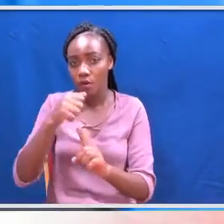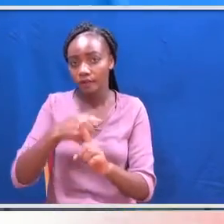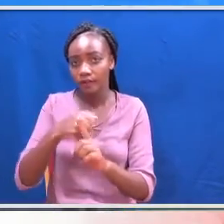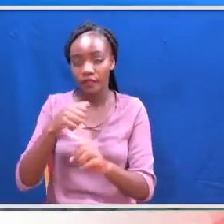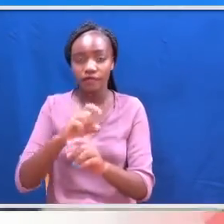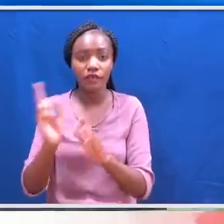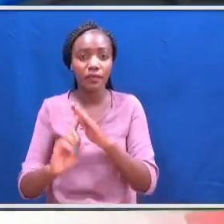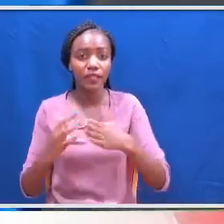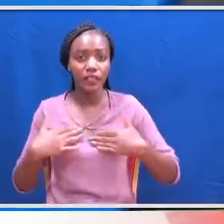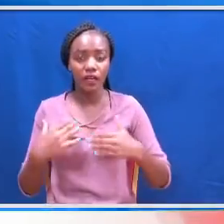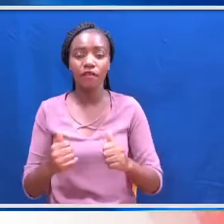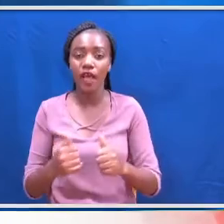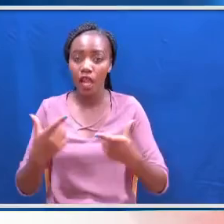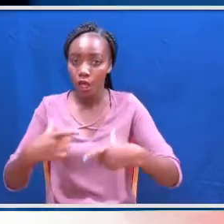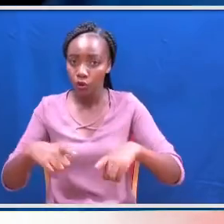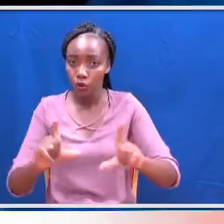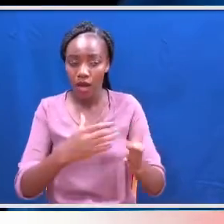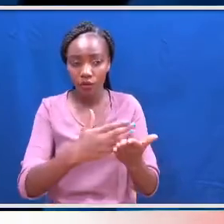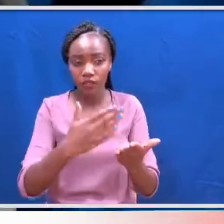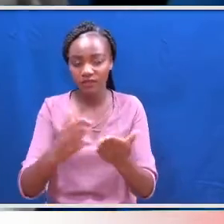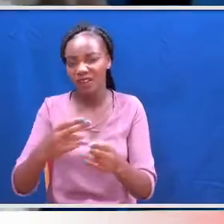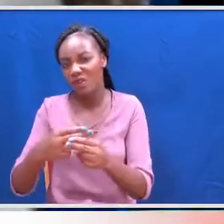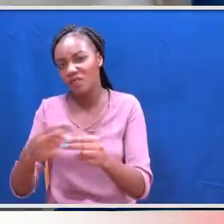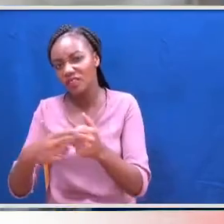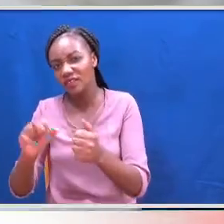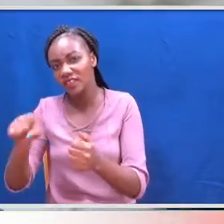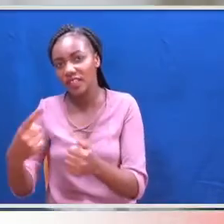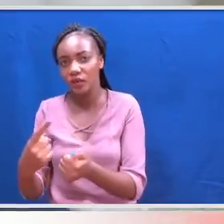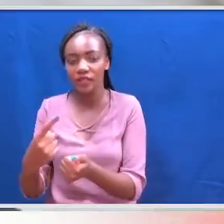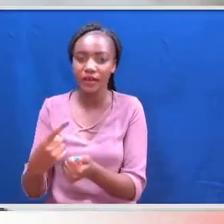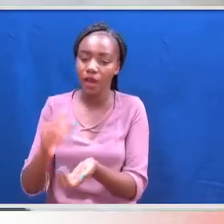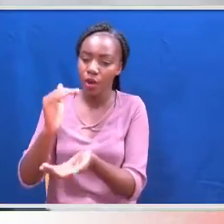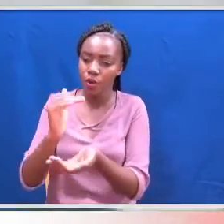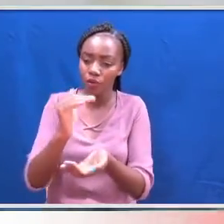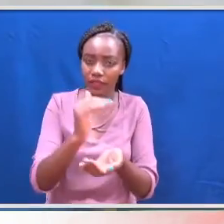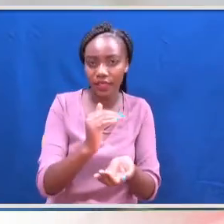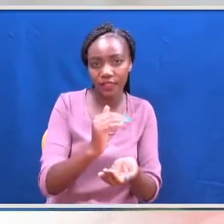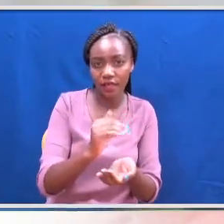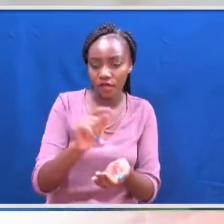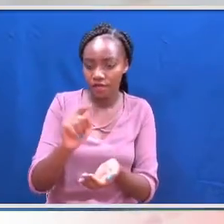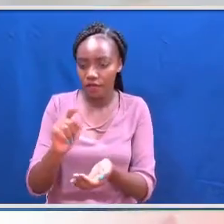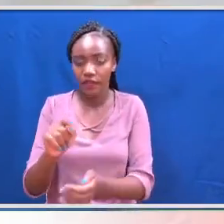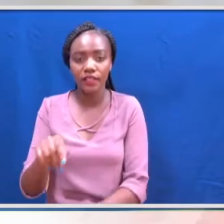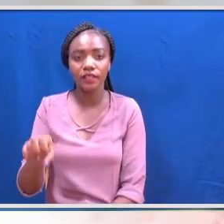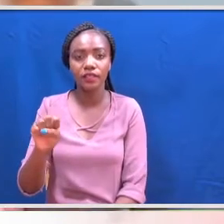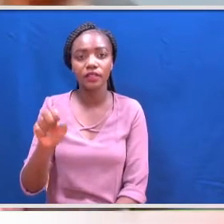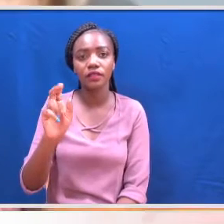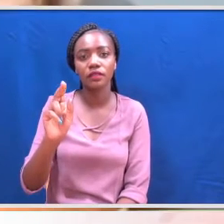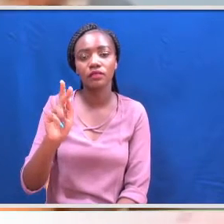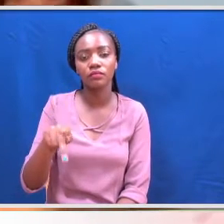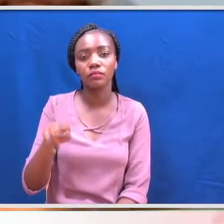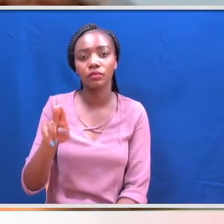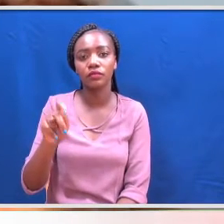Health to allow the distribution of about 70,000 viable remaining doses of the Sputnik V vaccine.